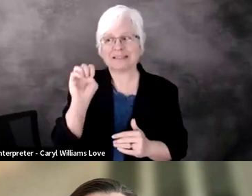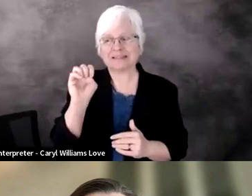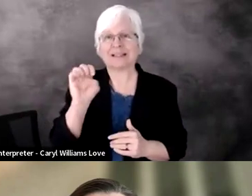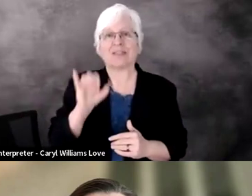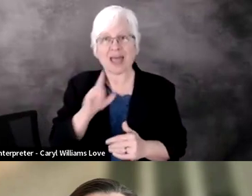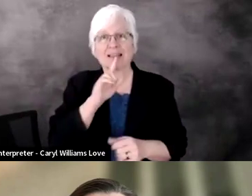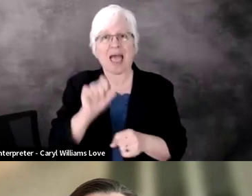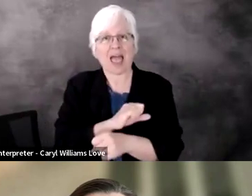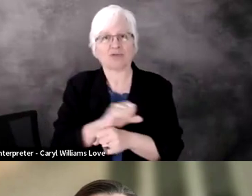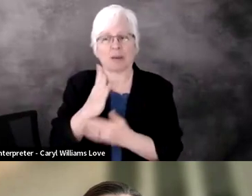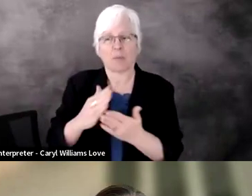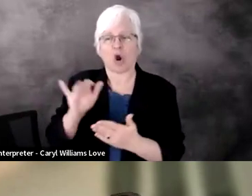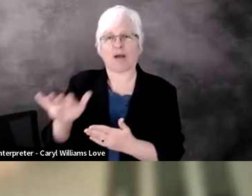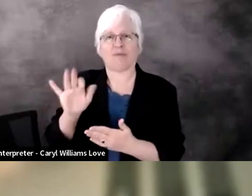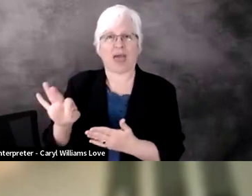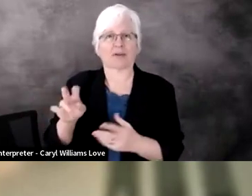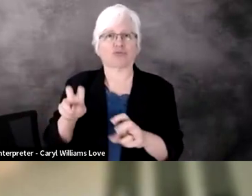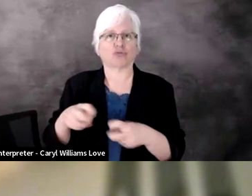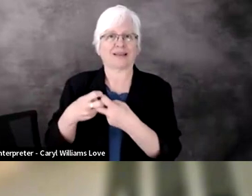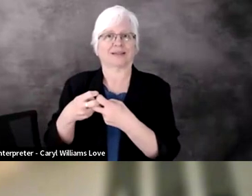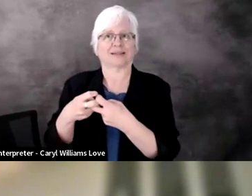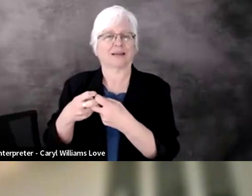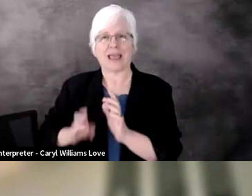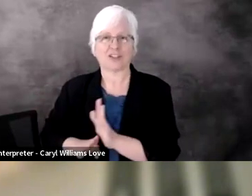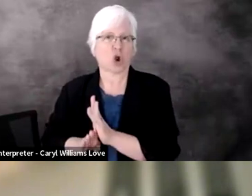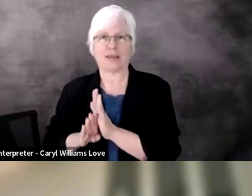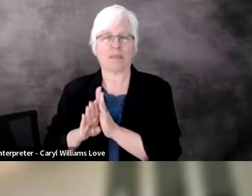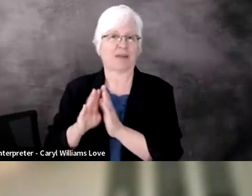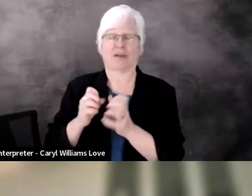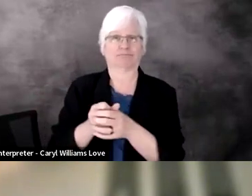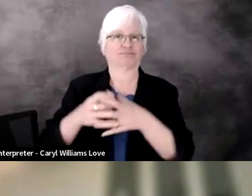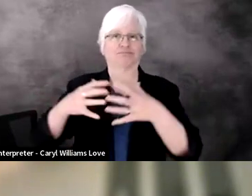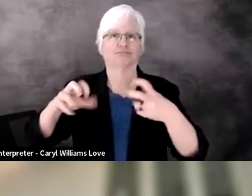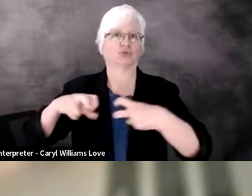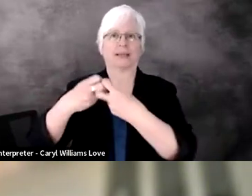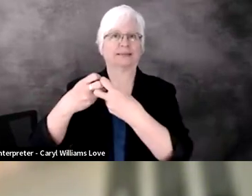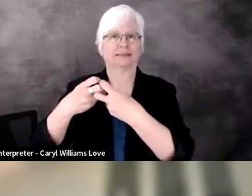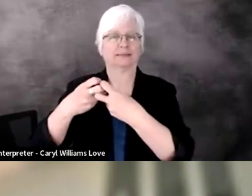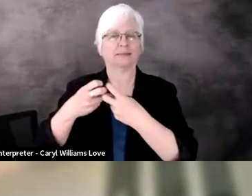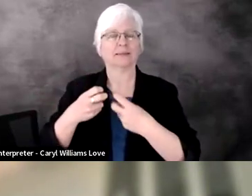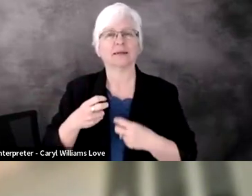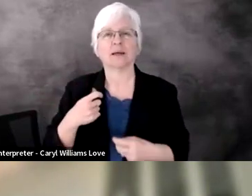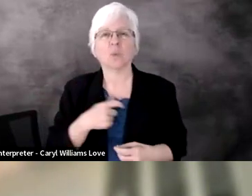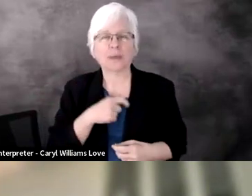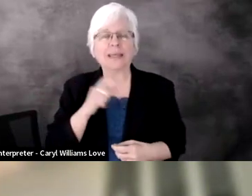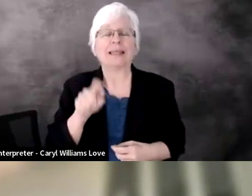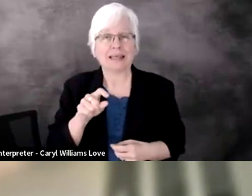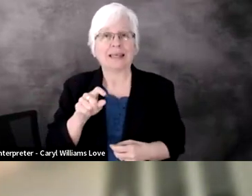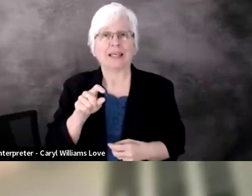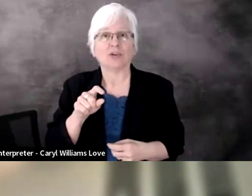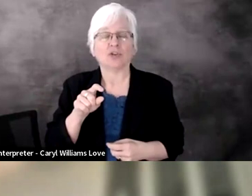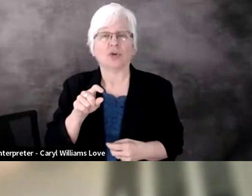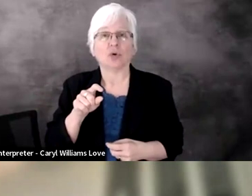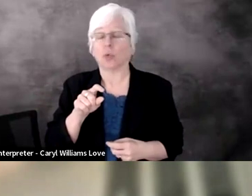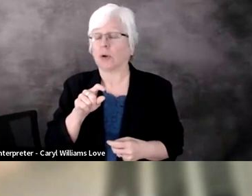right? It's manifested, it is an actual crisis. And there, we need to really begin to include in the